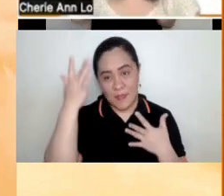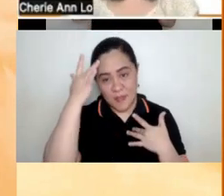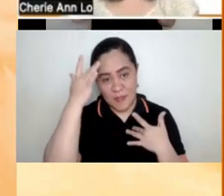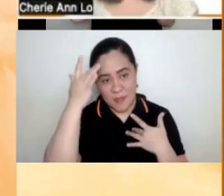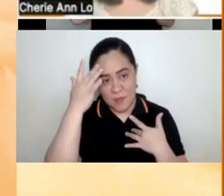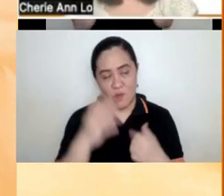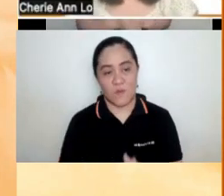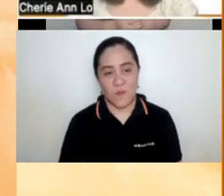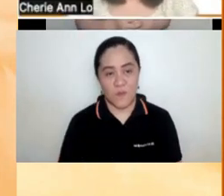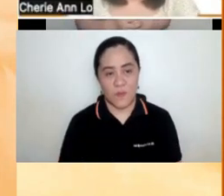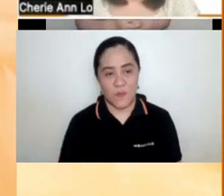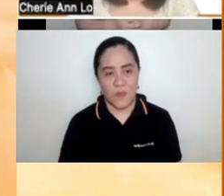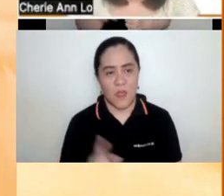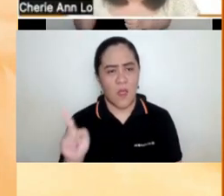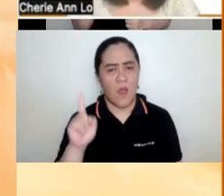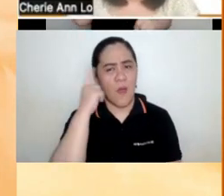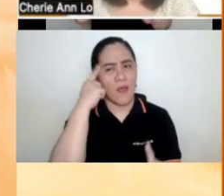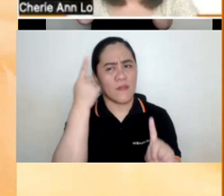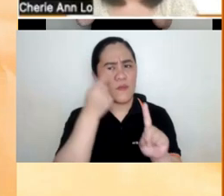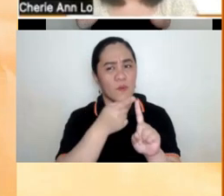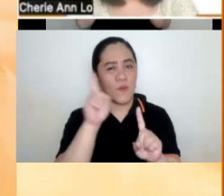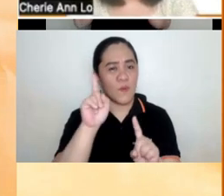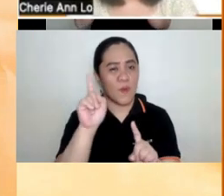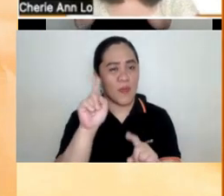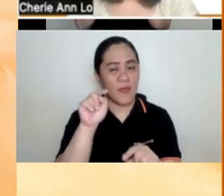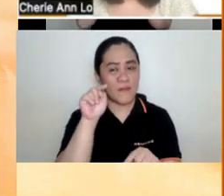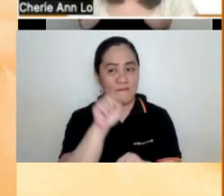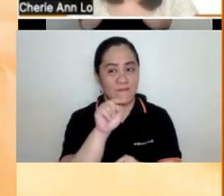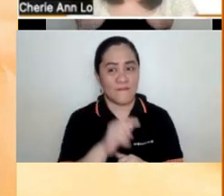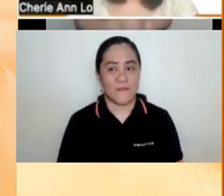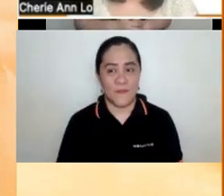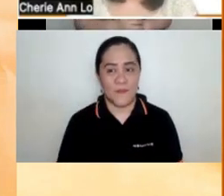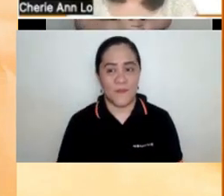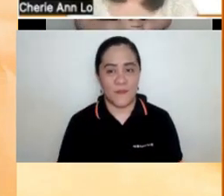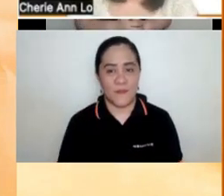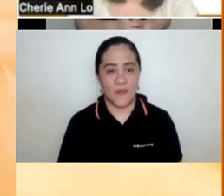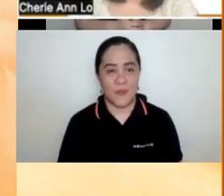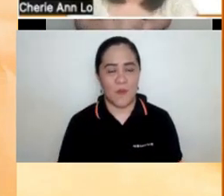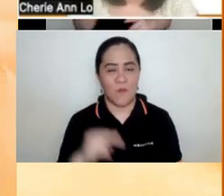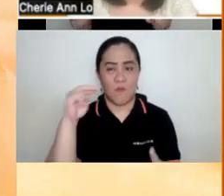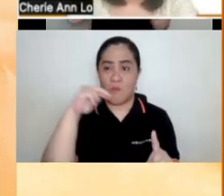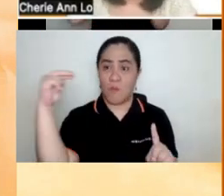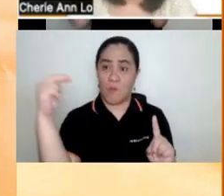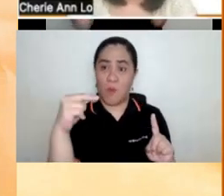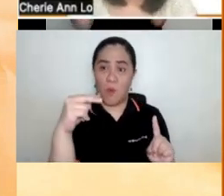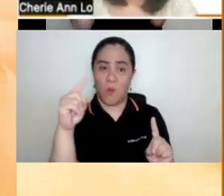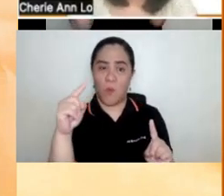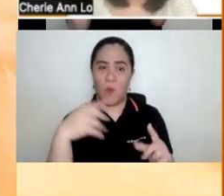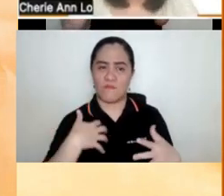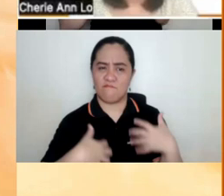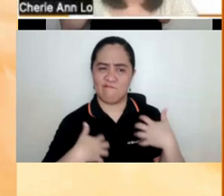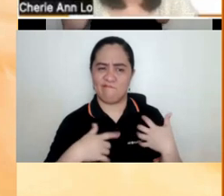teens. So what are the goals for this session? First, we'll have a brief overview of what anxiety is and its